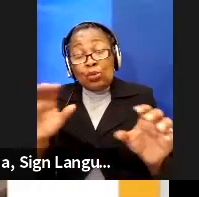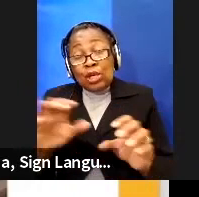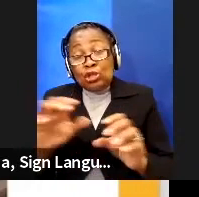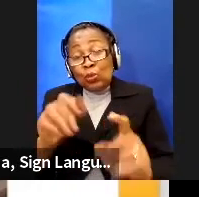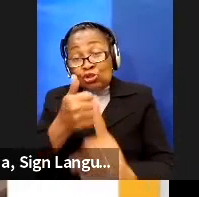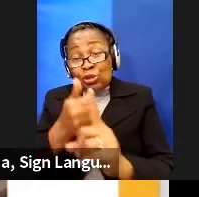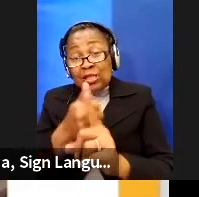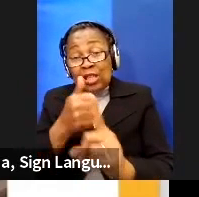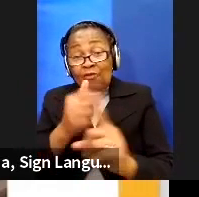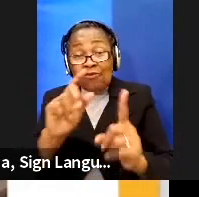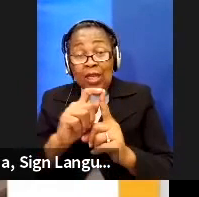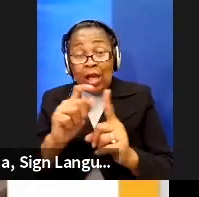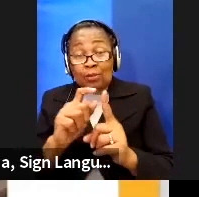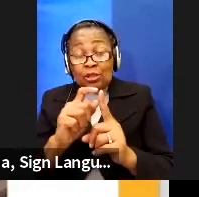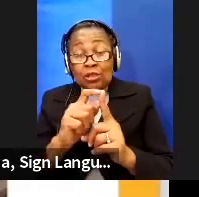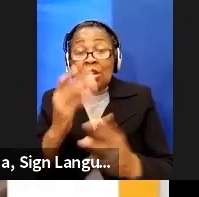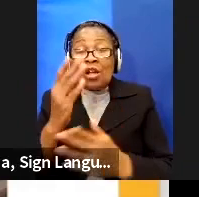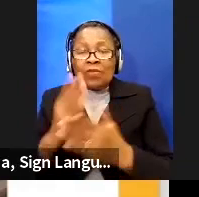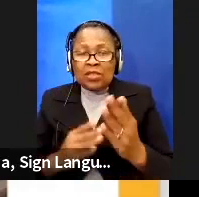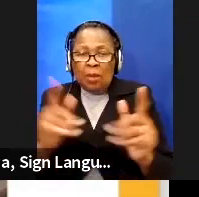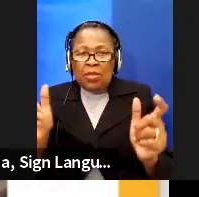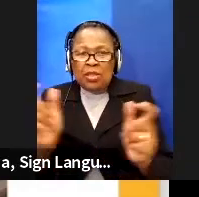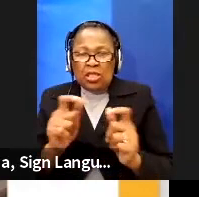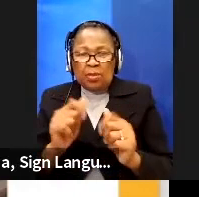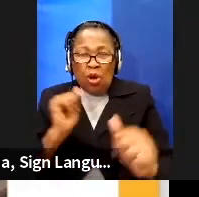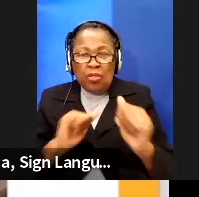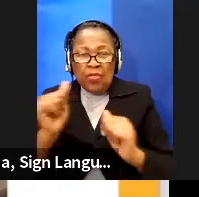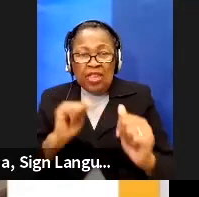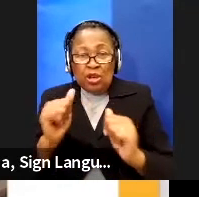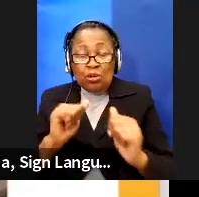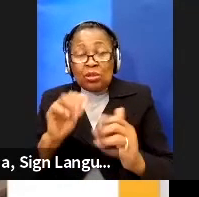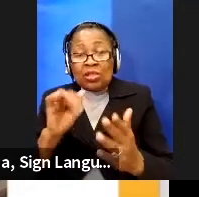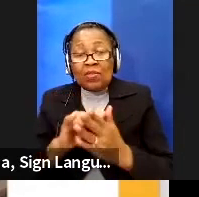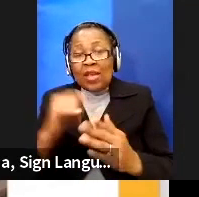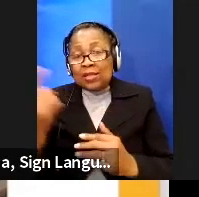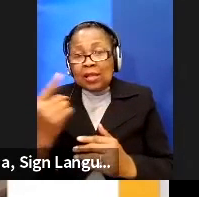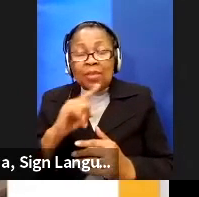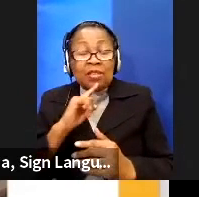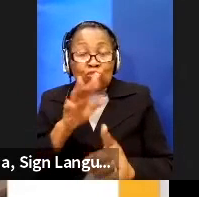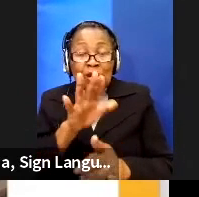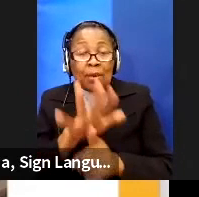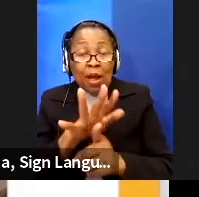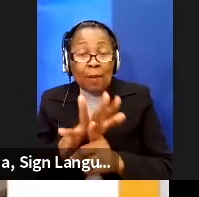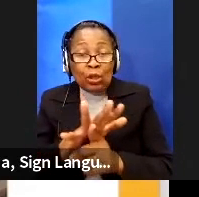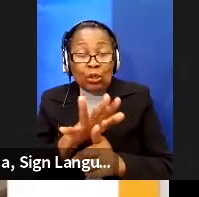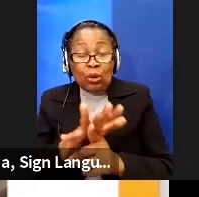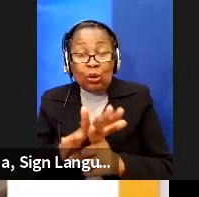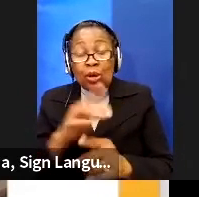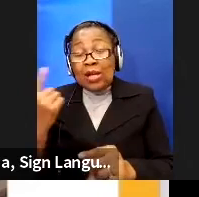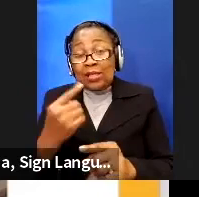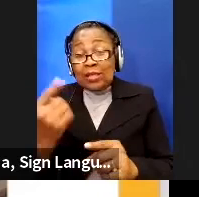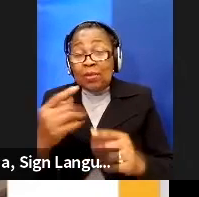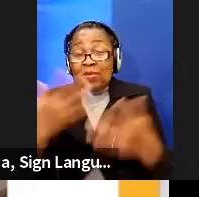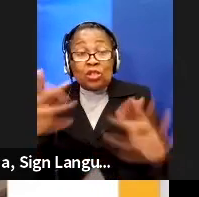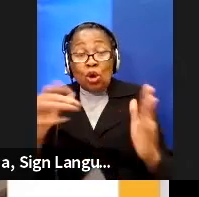captions. So for some of the smaller theaters, this is something that is pretty popular if it's something that's scripted. You